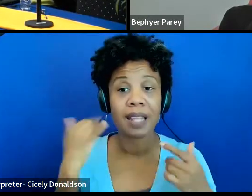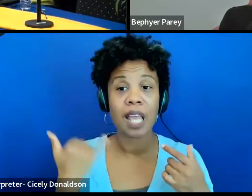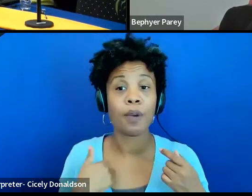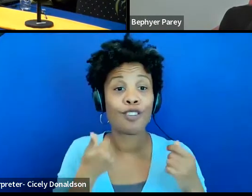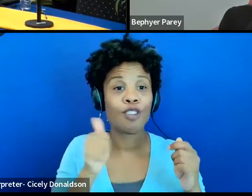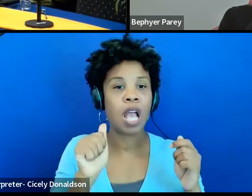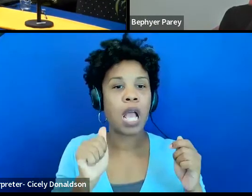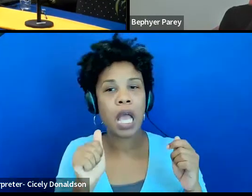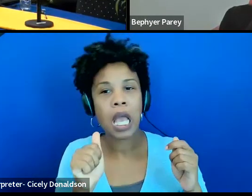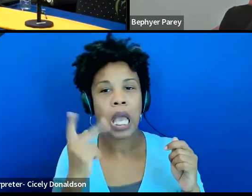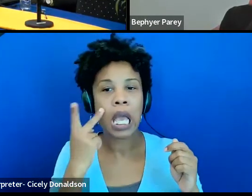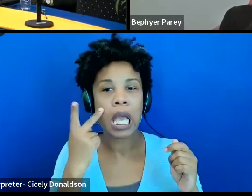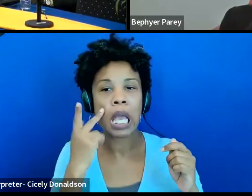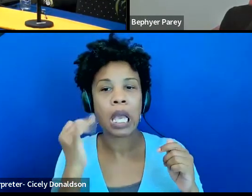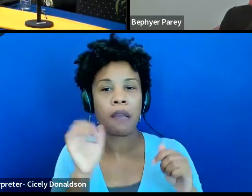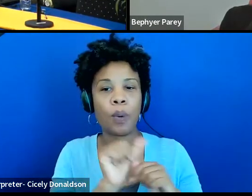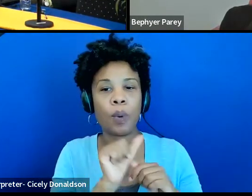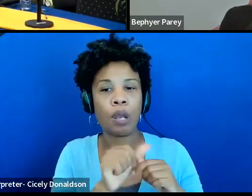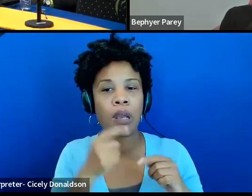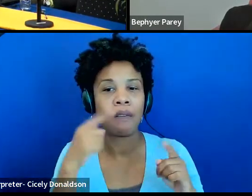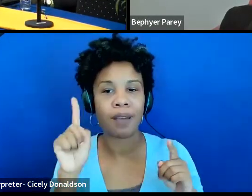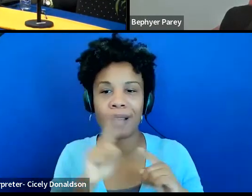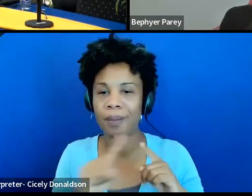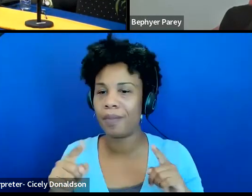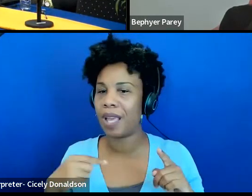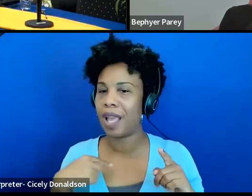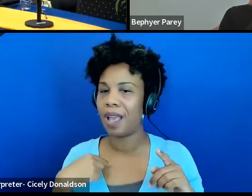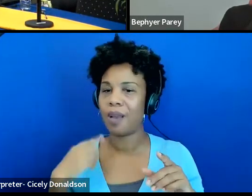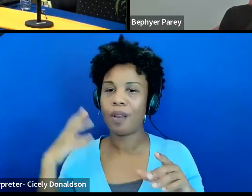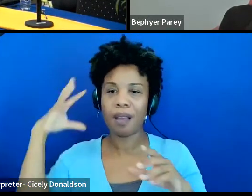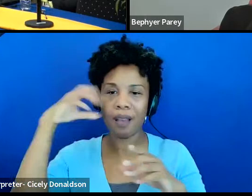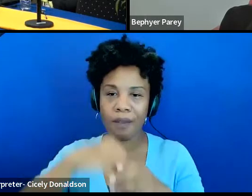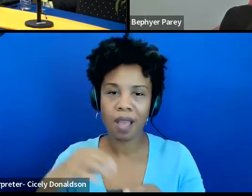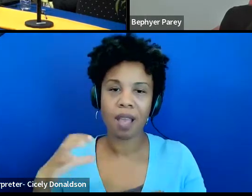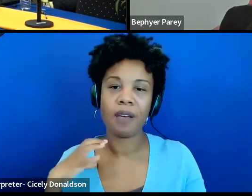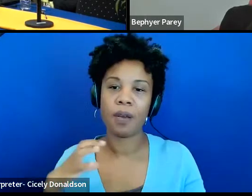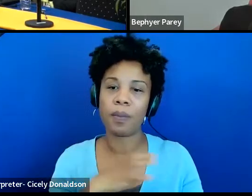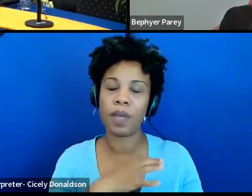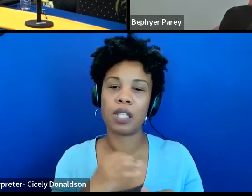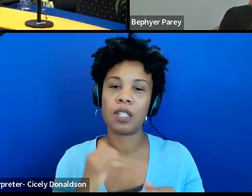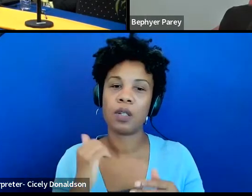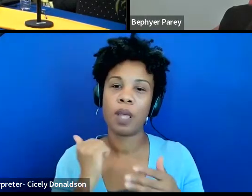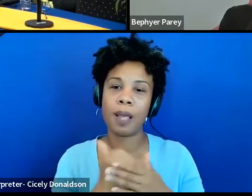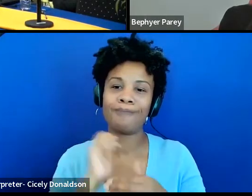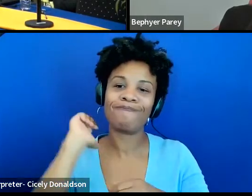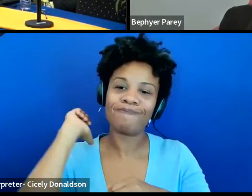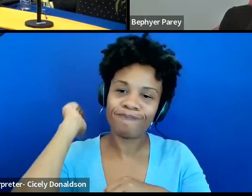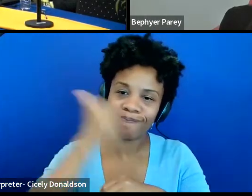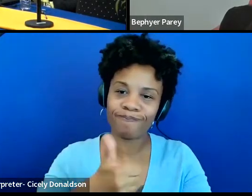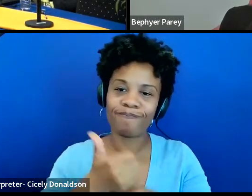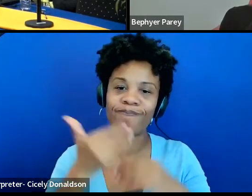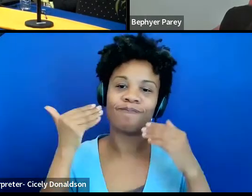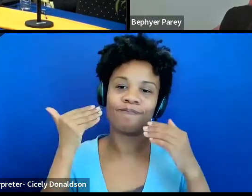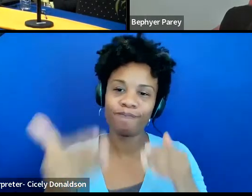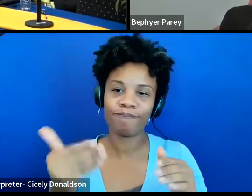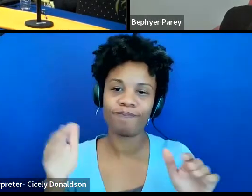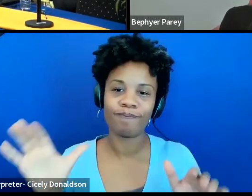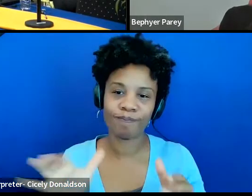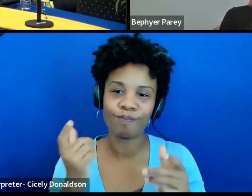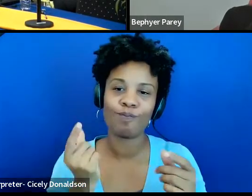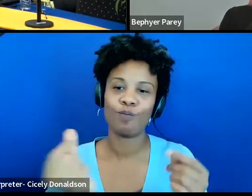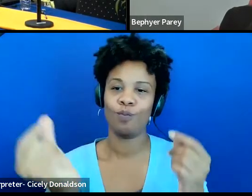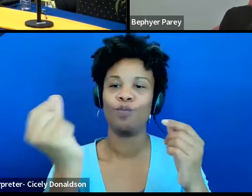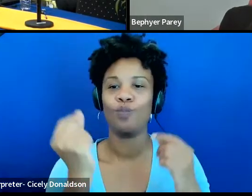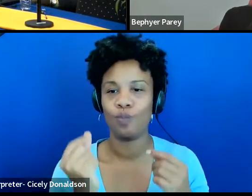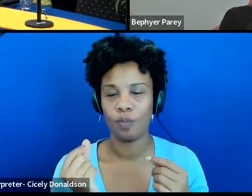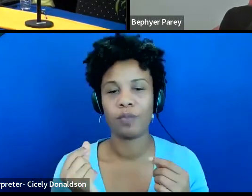to avail myself on some of these committees to actually situate how some of these activities can